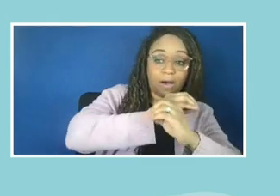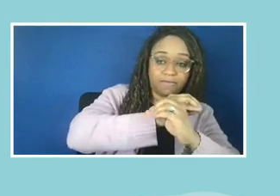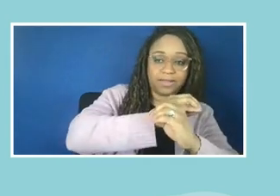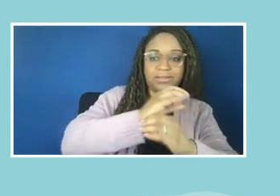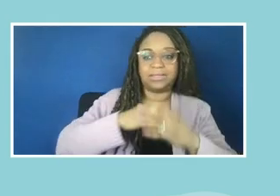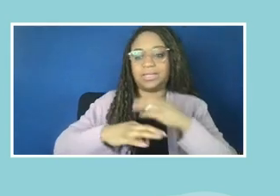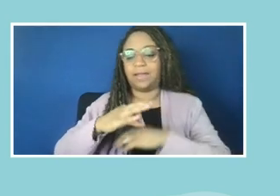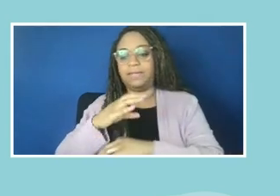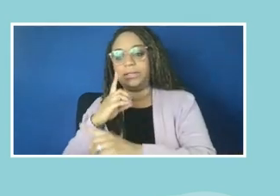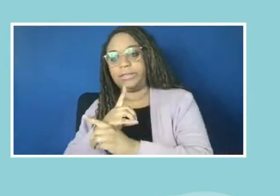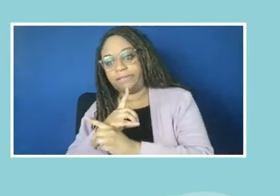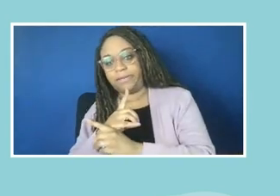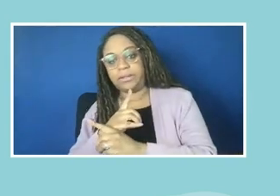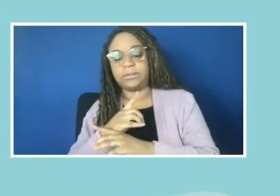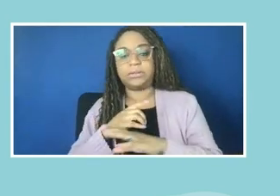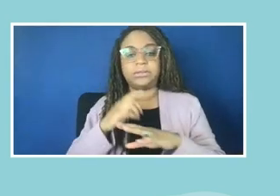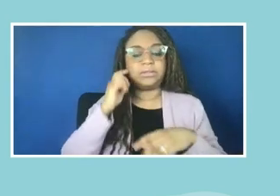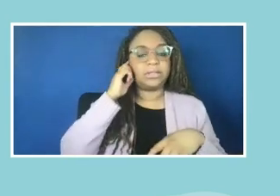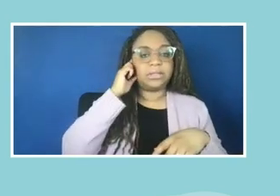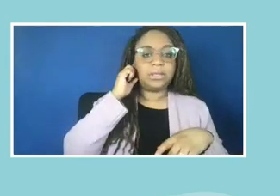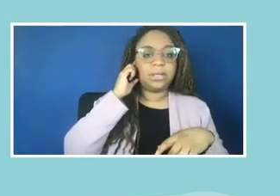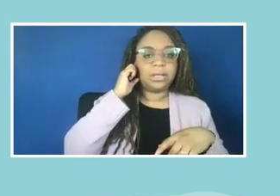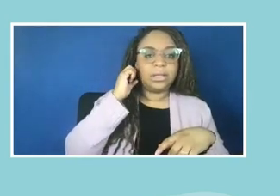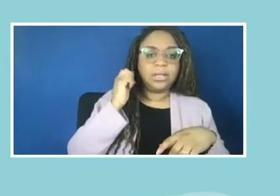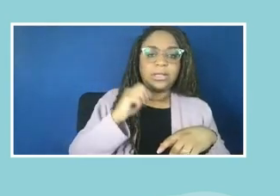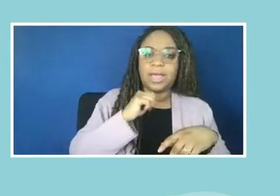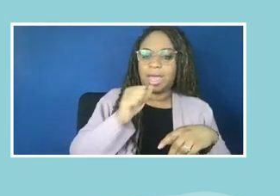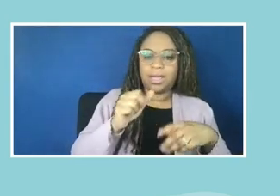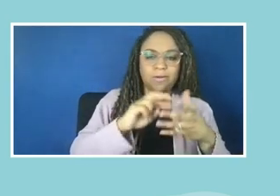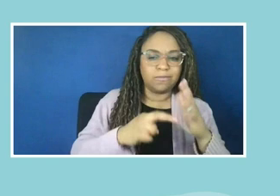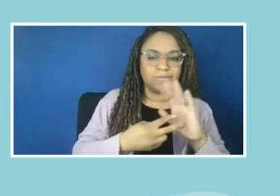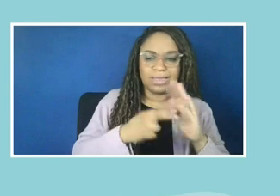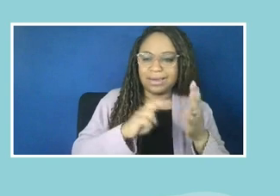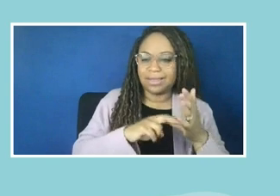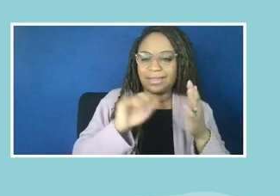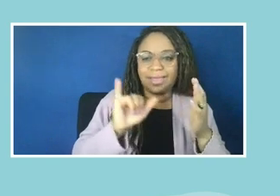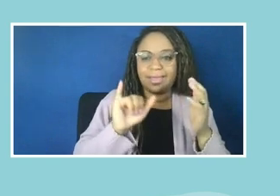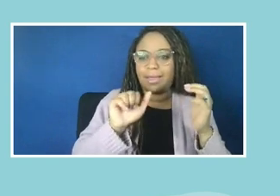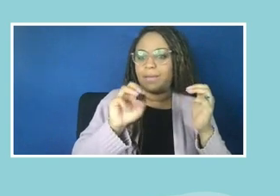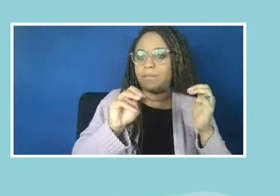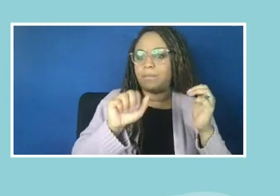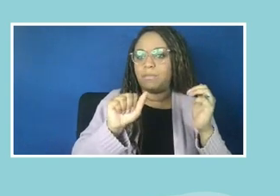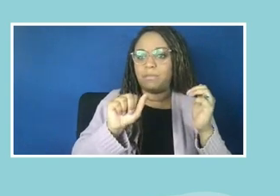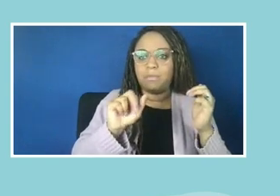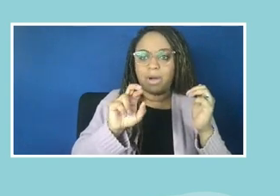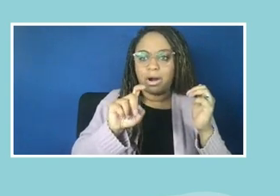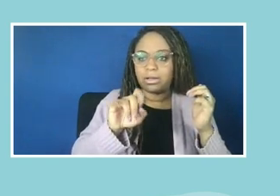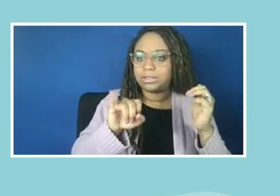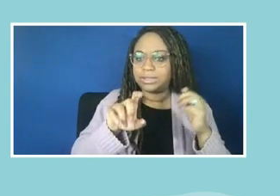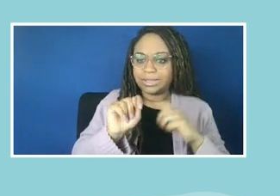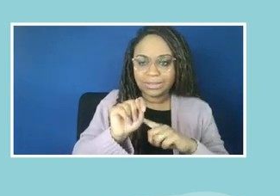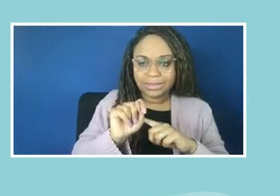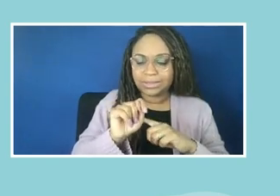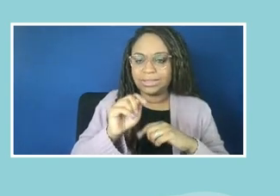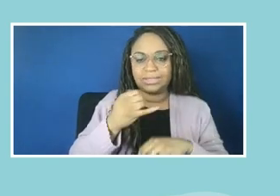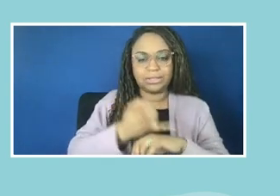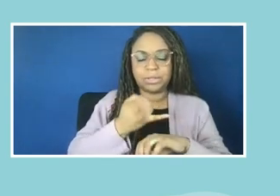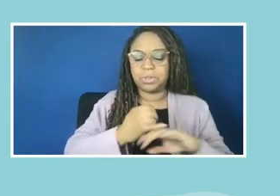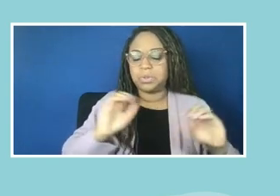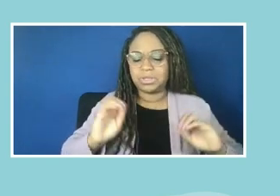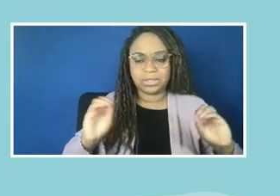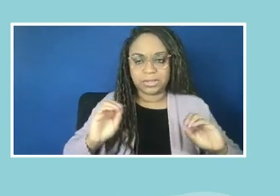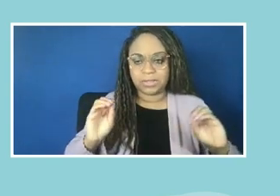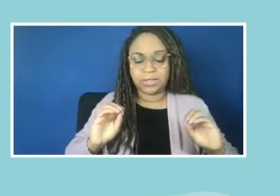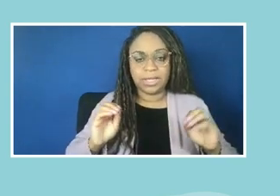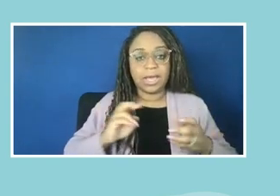mean anarchists or Marxist institutions, just institutions that respond to the concerns that